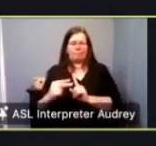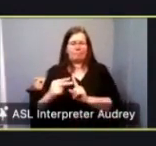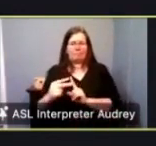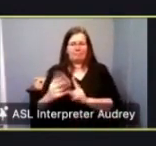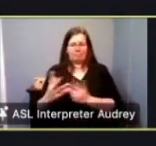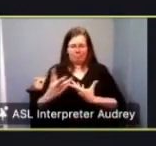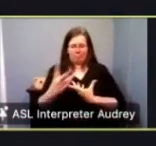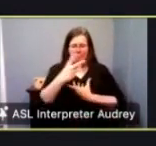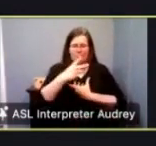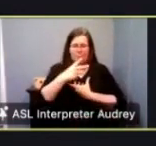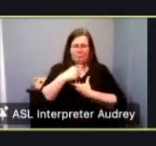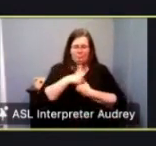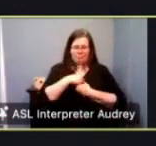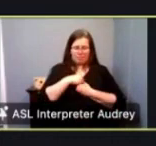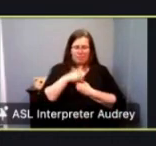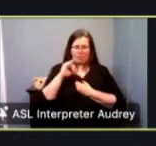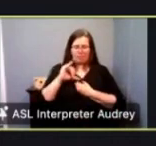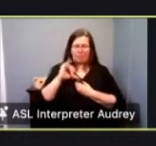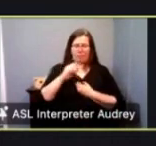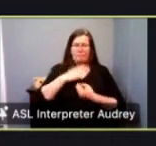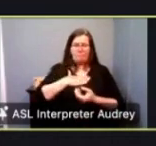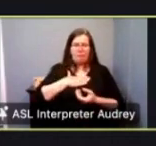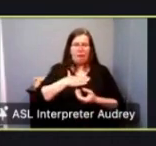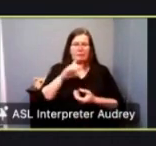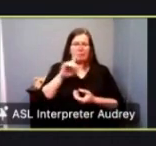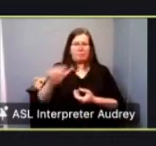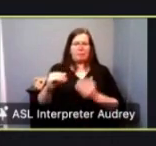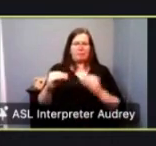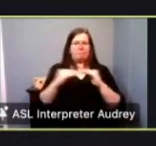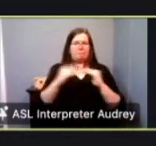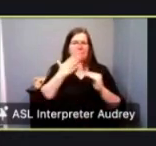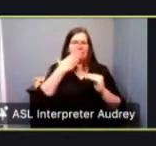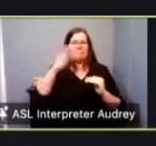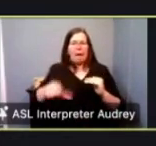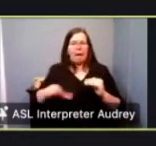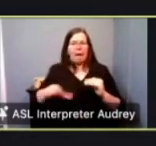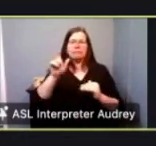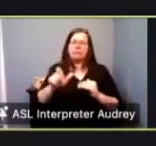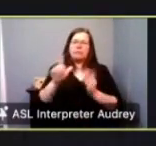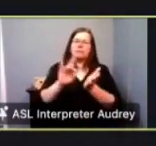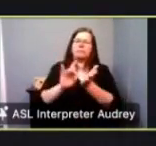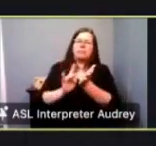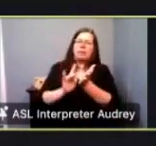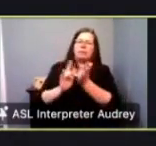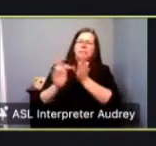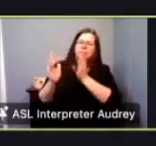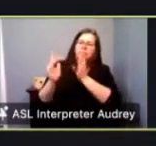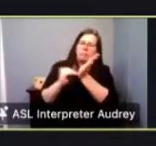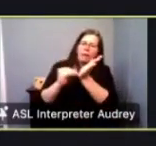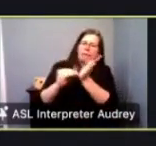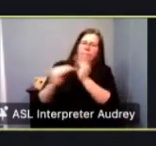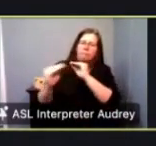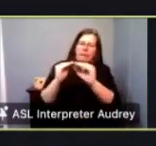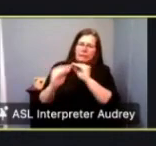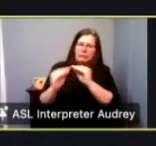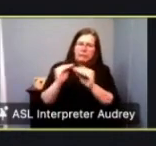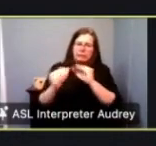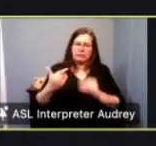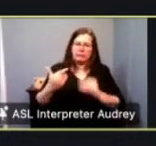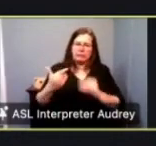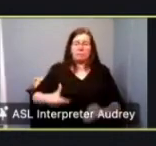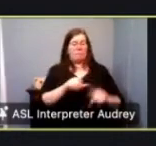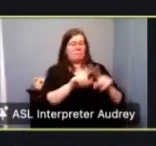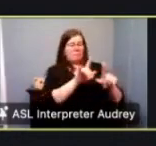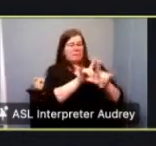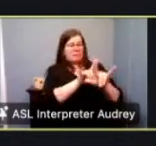totally internalized the idea that my disability was a bad thing that needed medical intervention in order to be fixed. At the same time, as I was